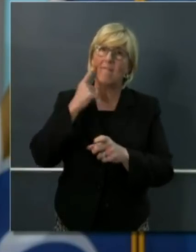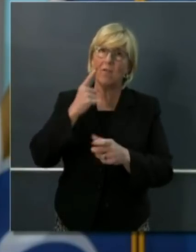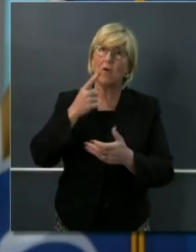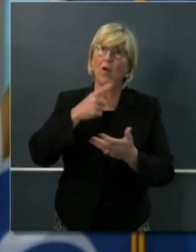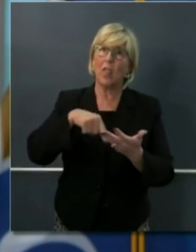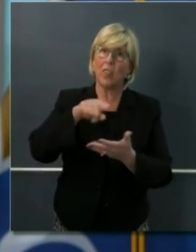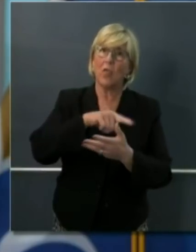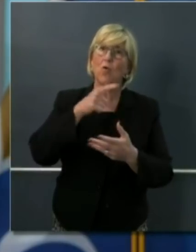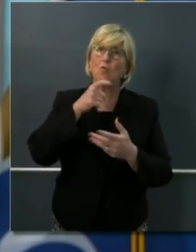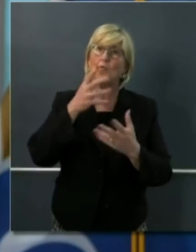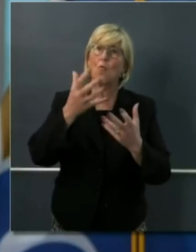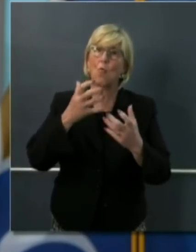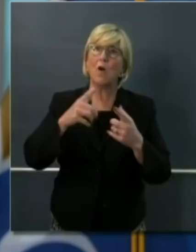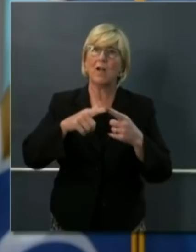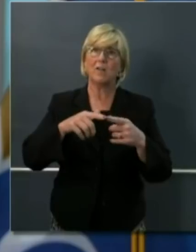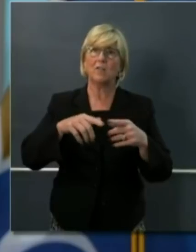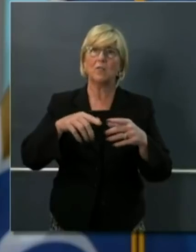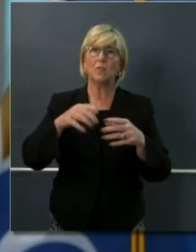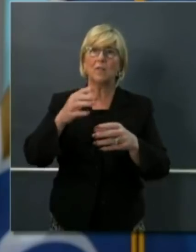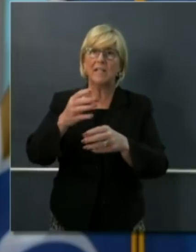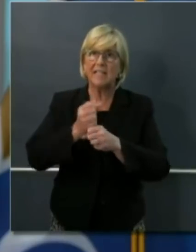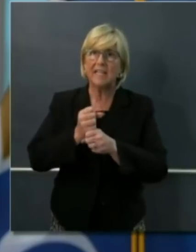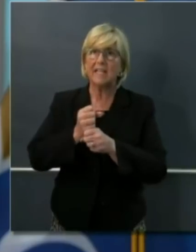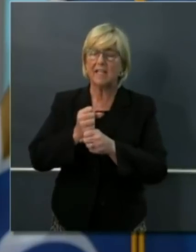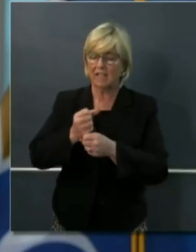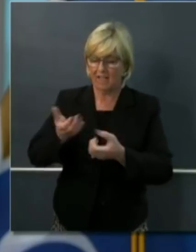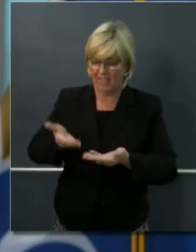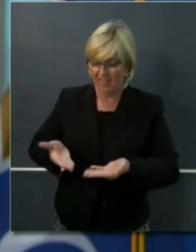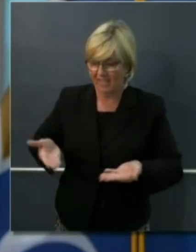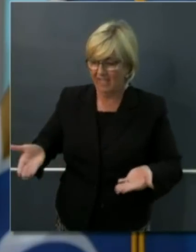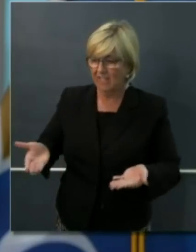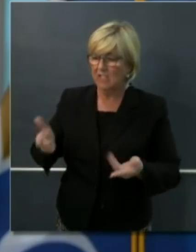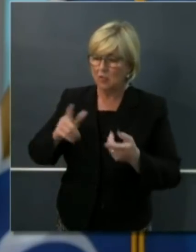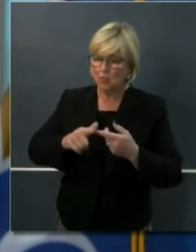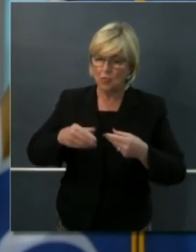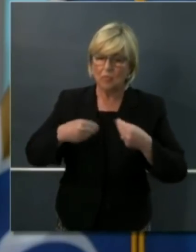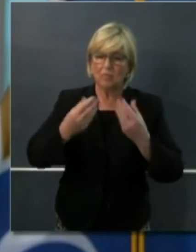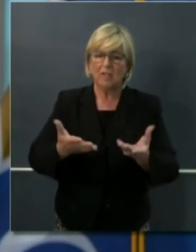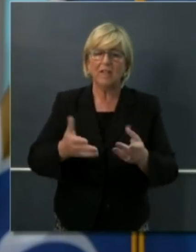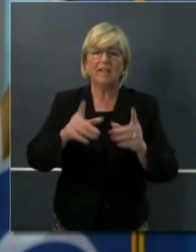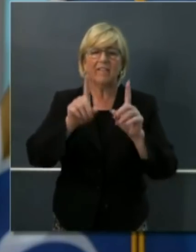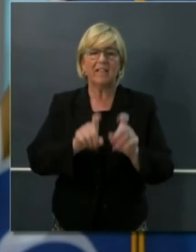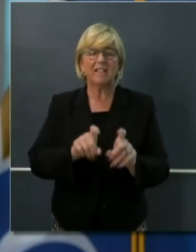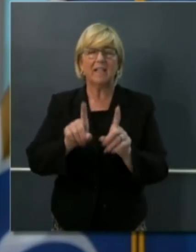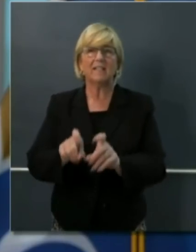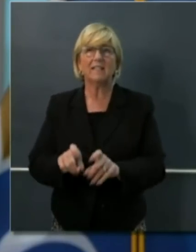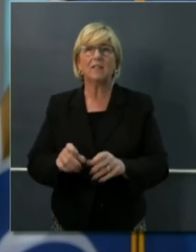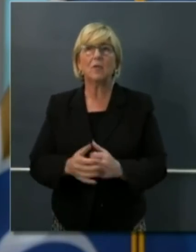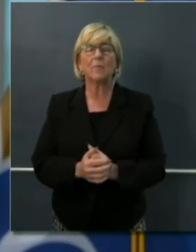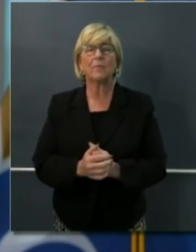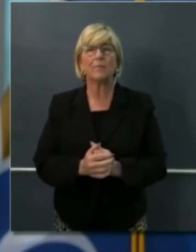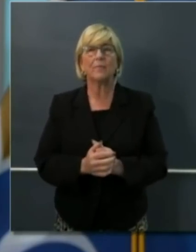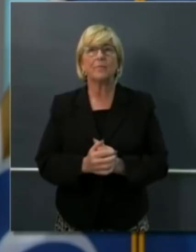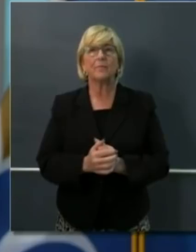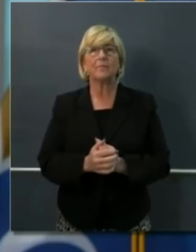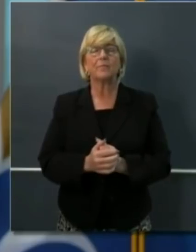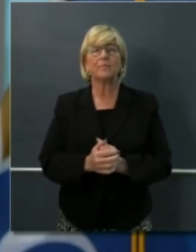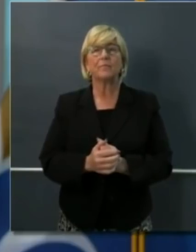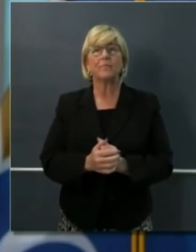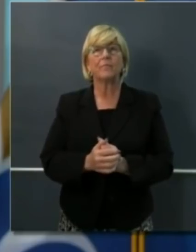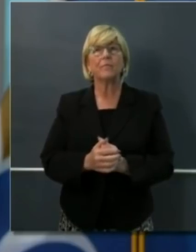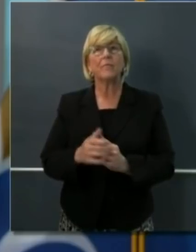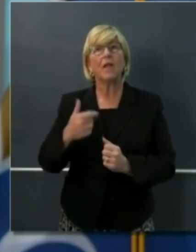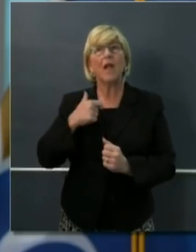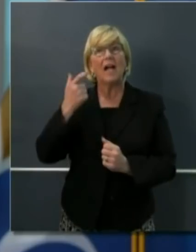now getting the specimen that's the bigger issue with our testing capacity. I just got off the phone